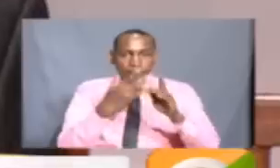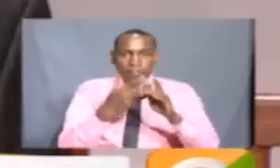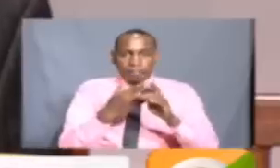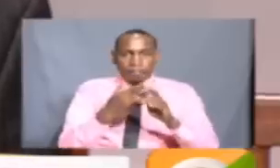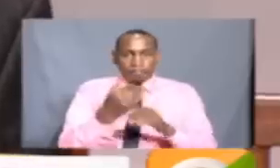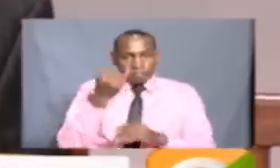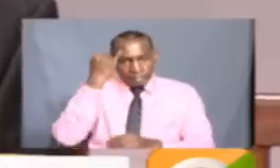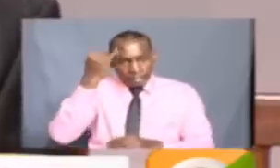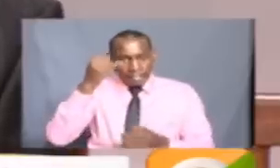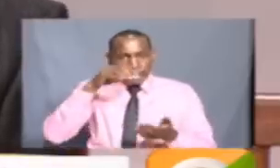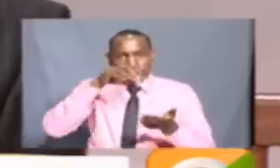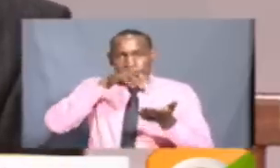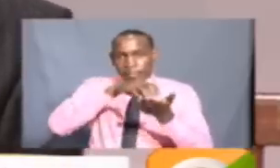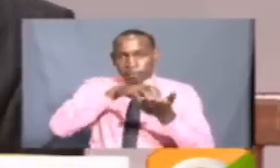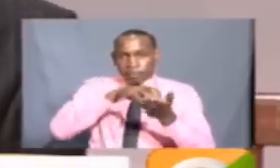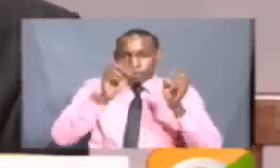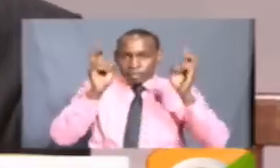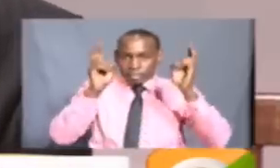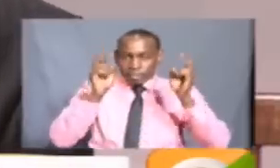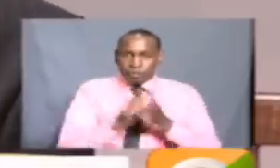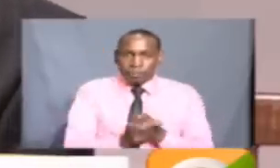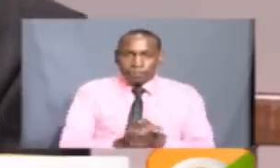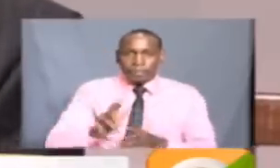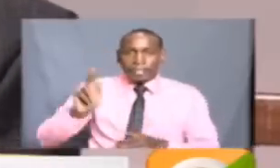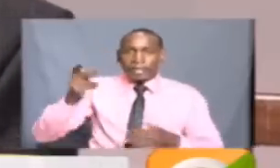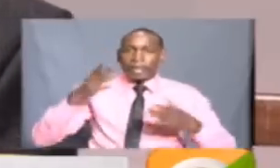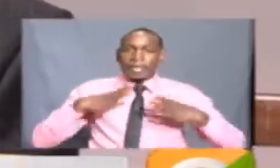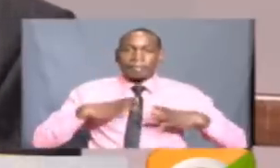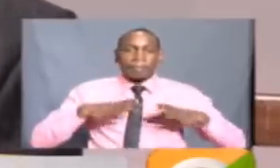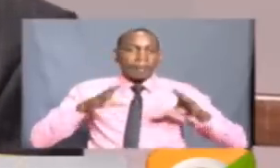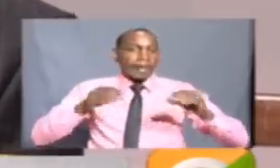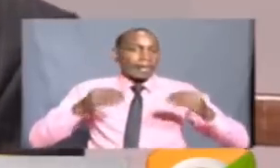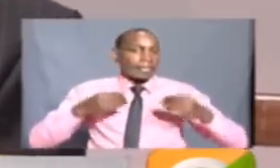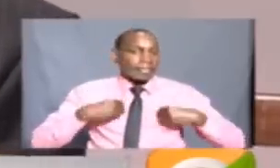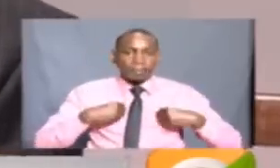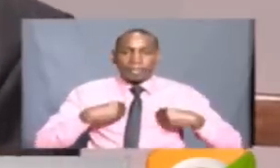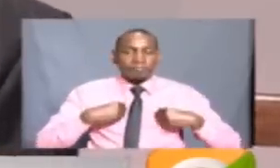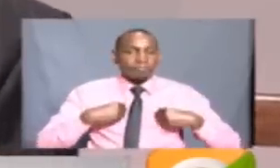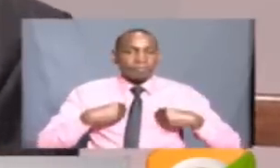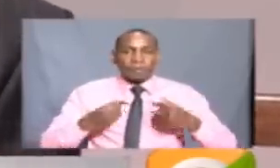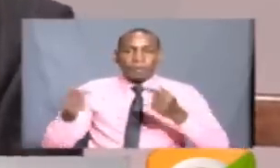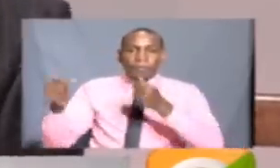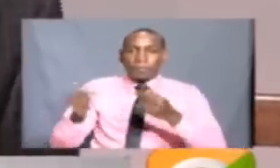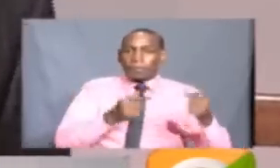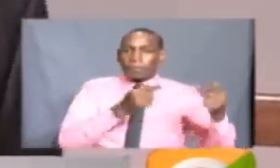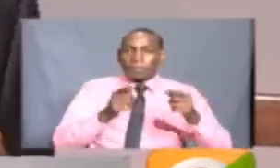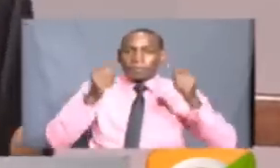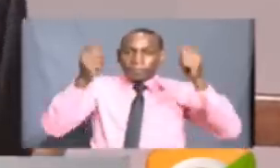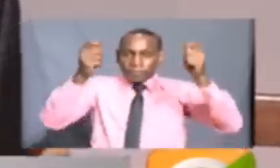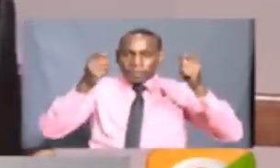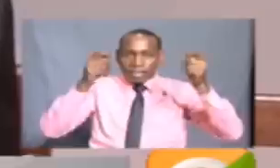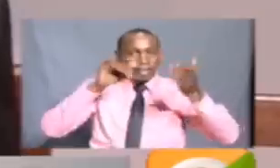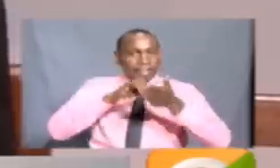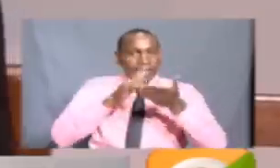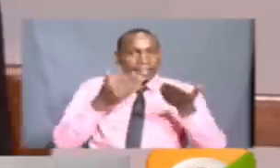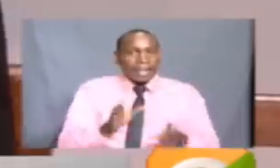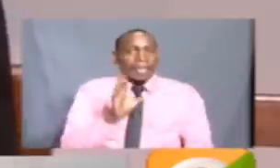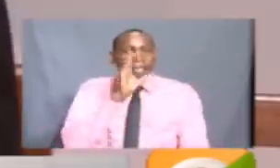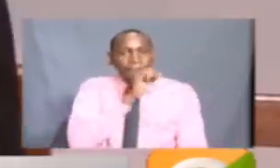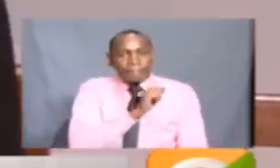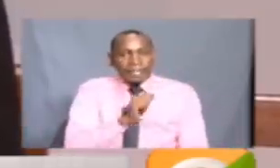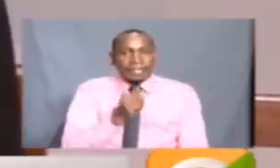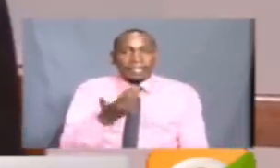think Kenyans got so used to violent protests that they miss them, that they